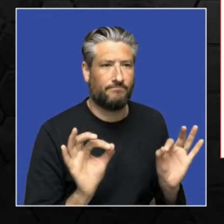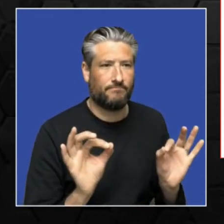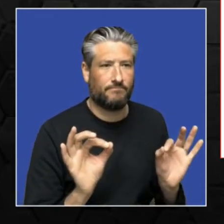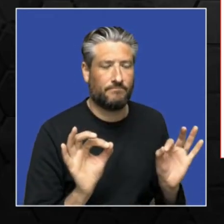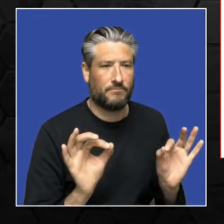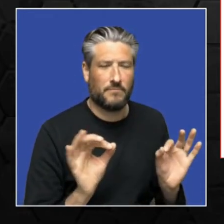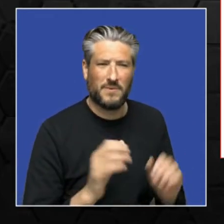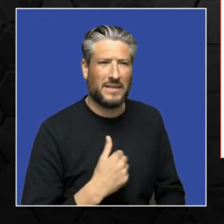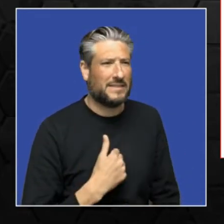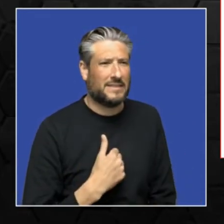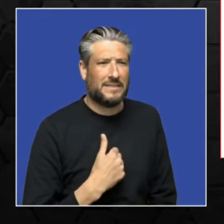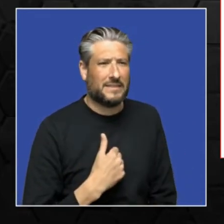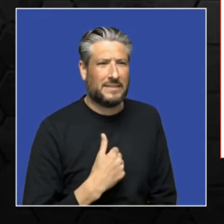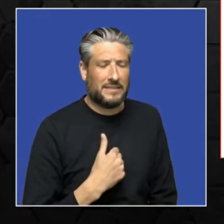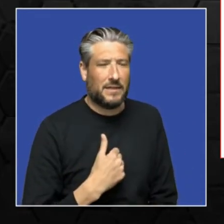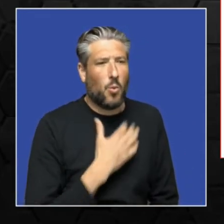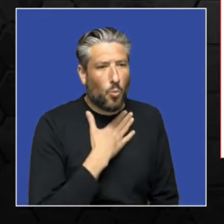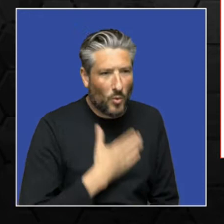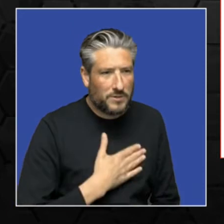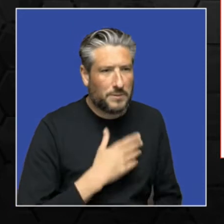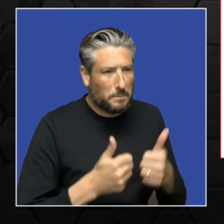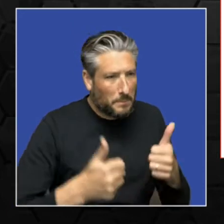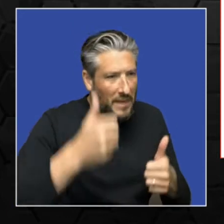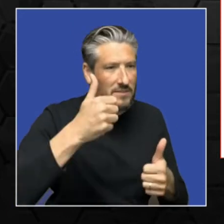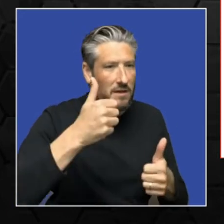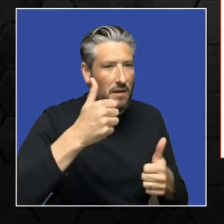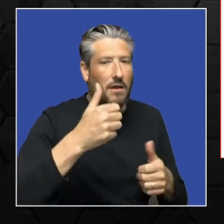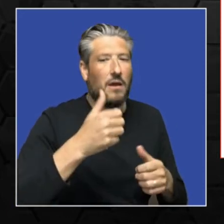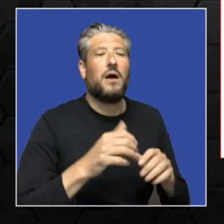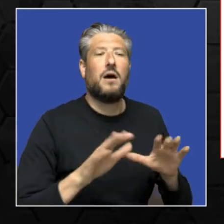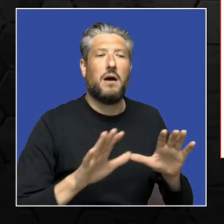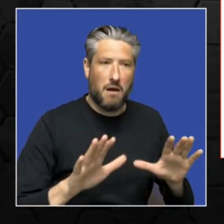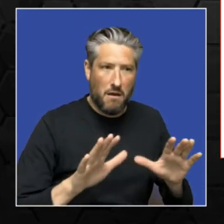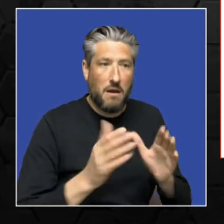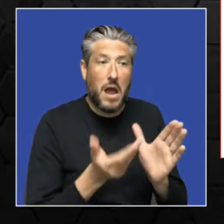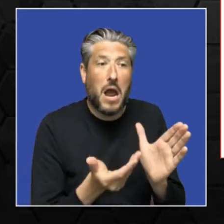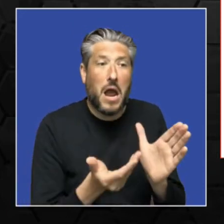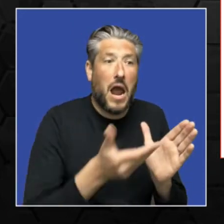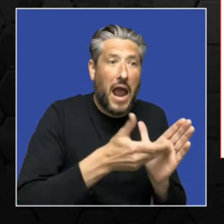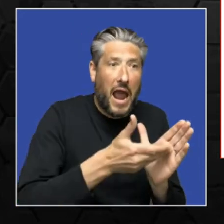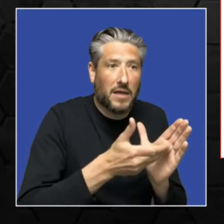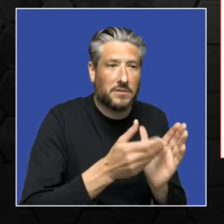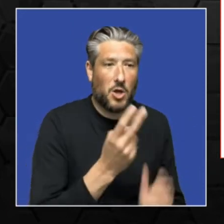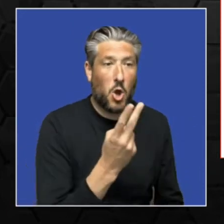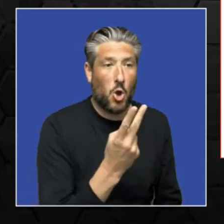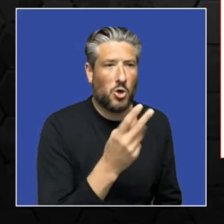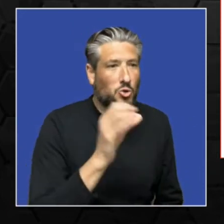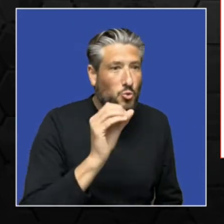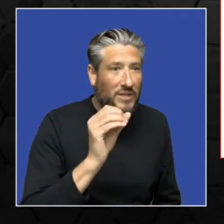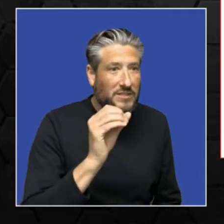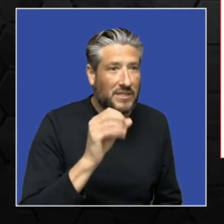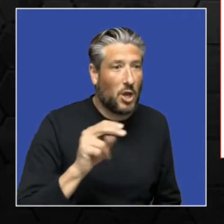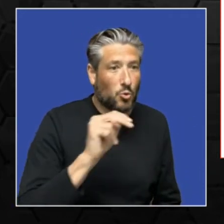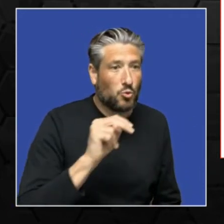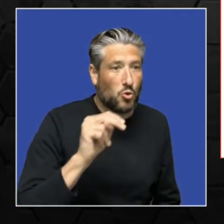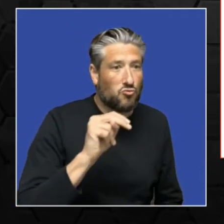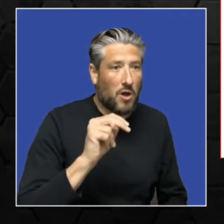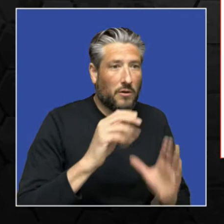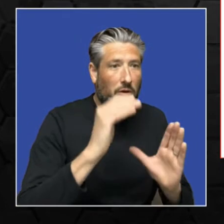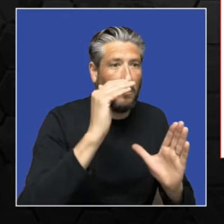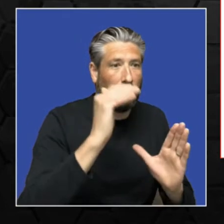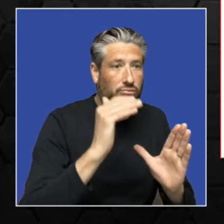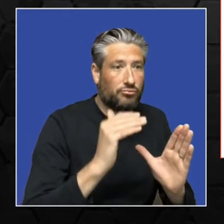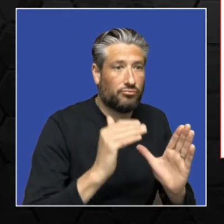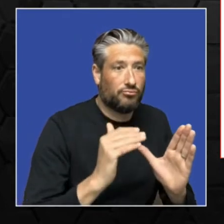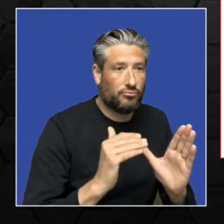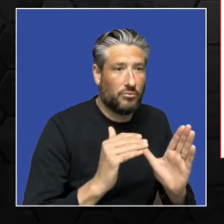maybe, let's say, 10 or 20, and then you find out that you've gone to 60% accuracy. And then you feel that that's not sufficient.